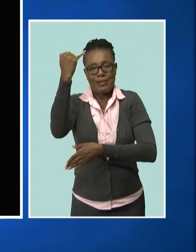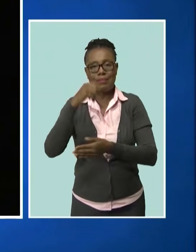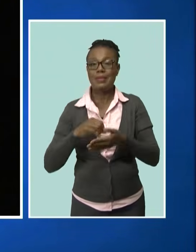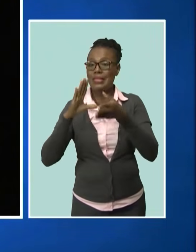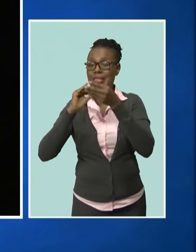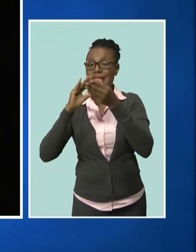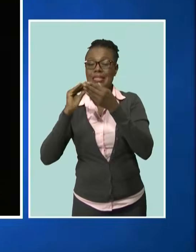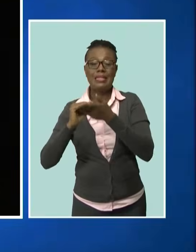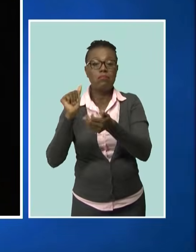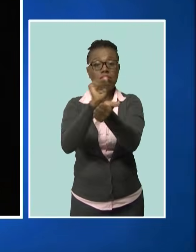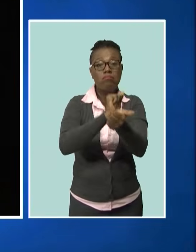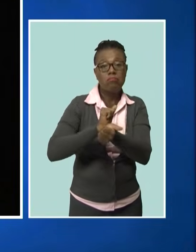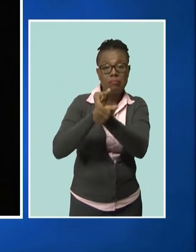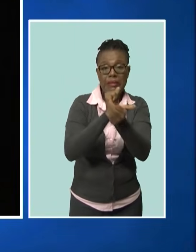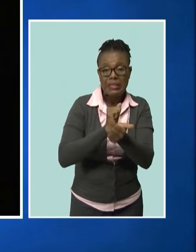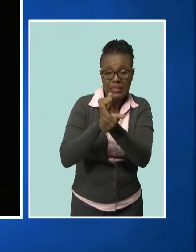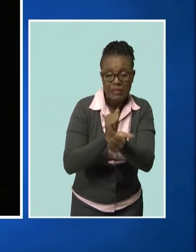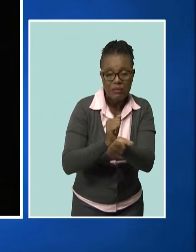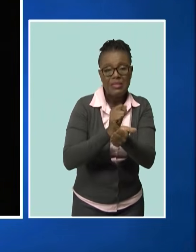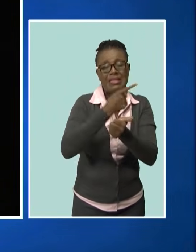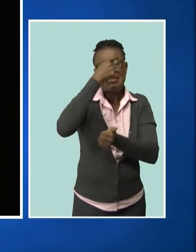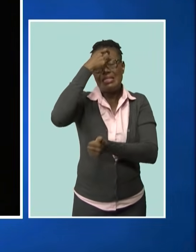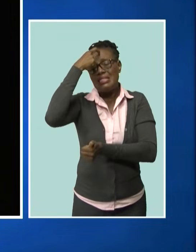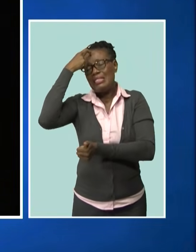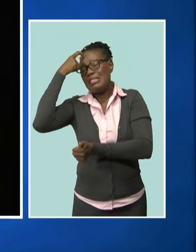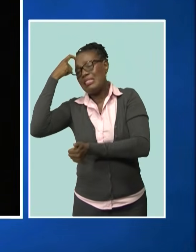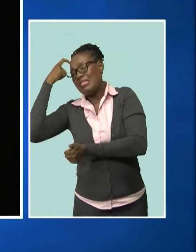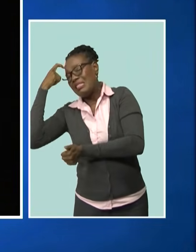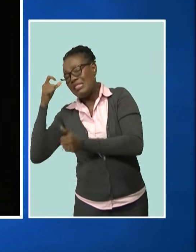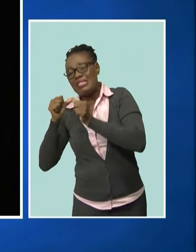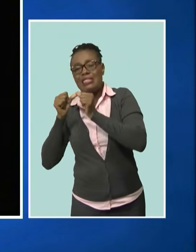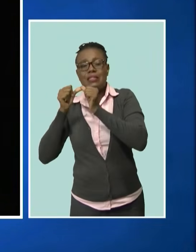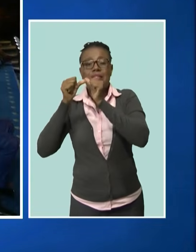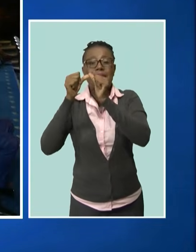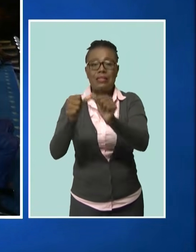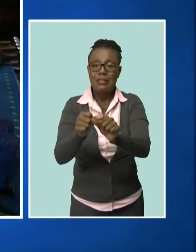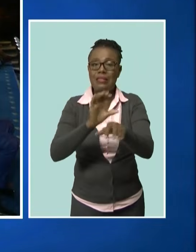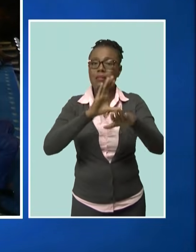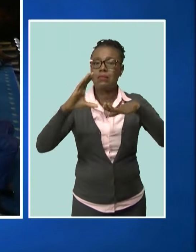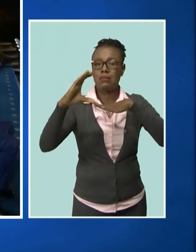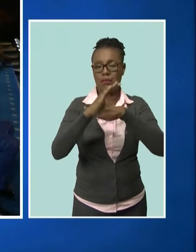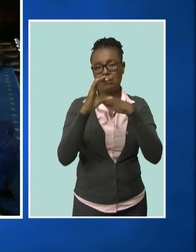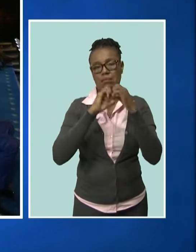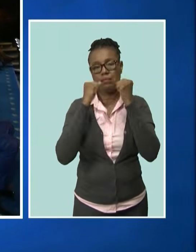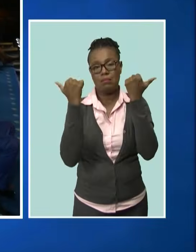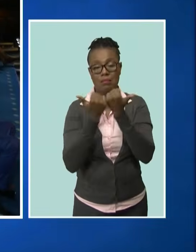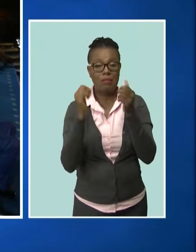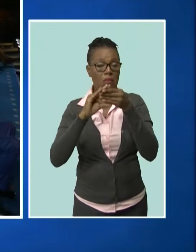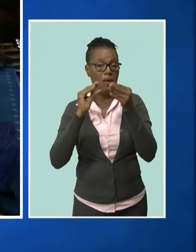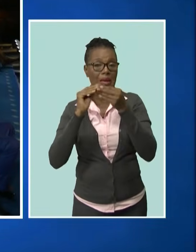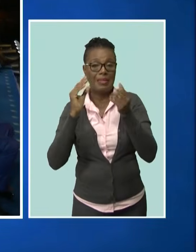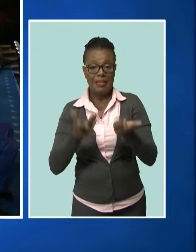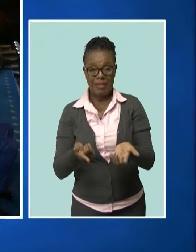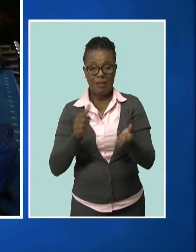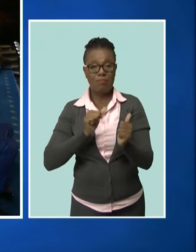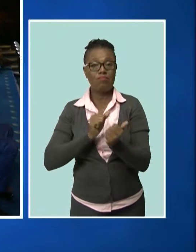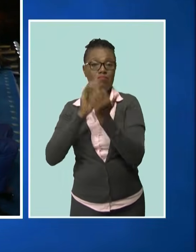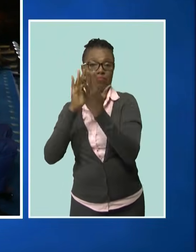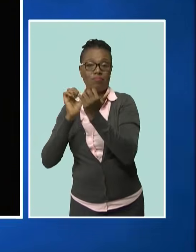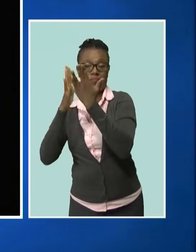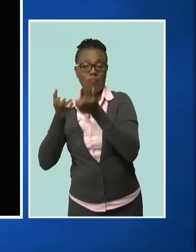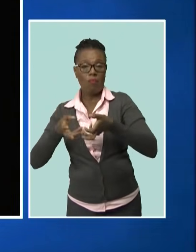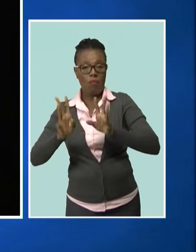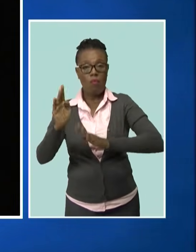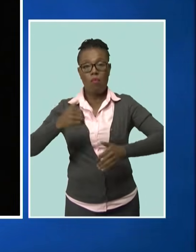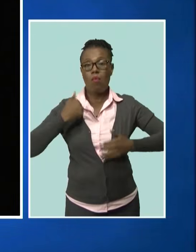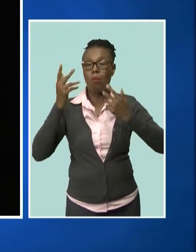scars of slavery remain deeply embedded in Caribbean society. She says the competition offers young people a space to